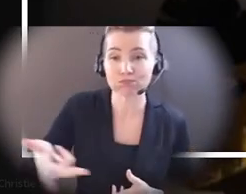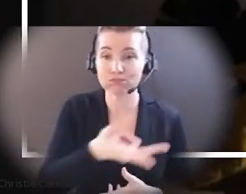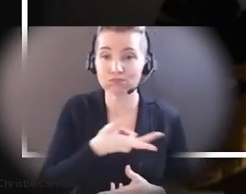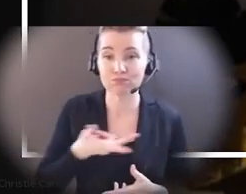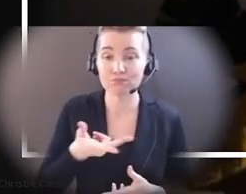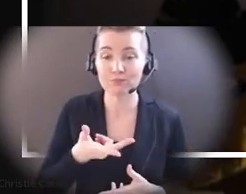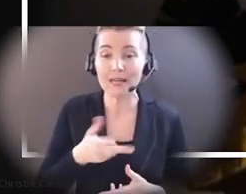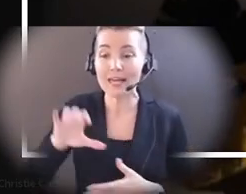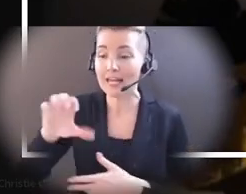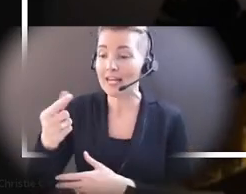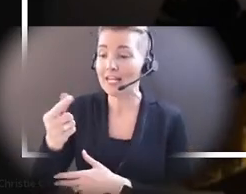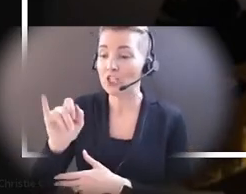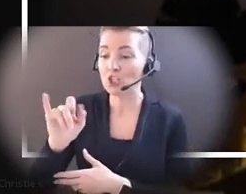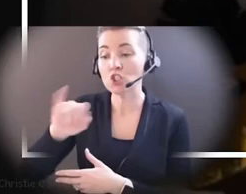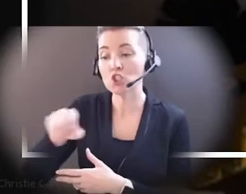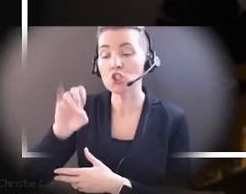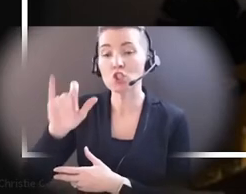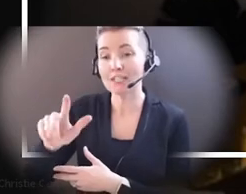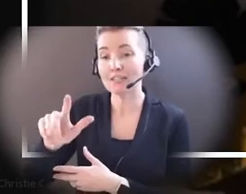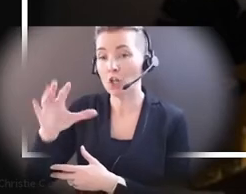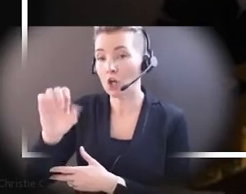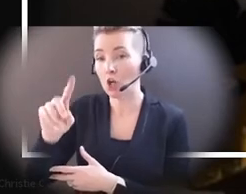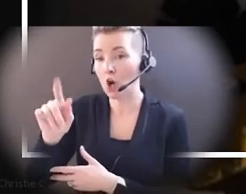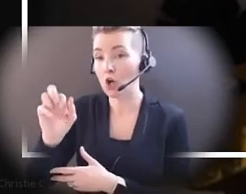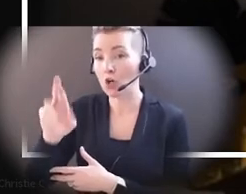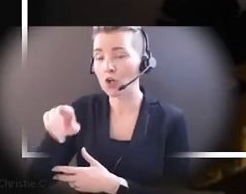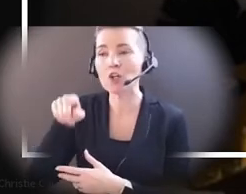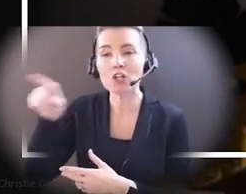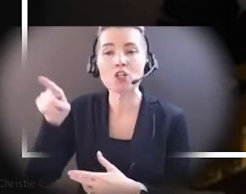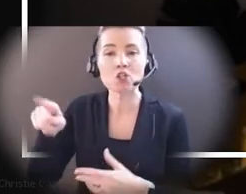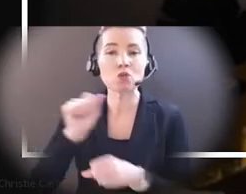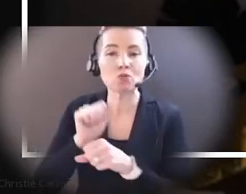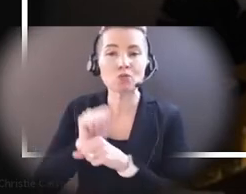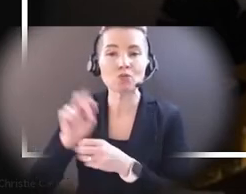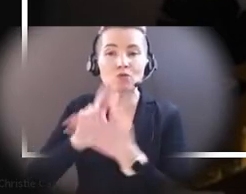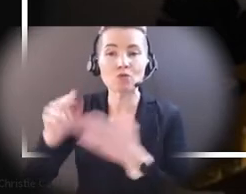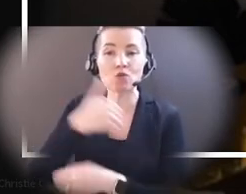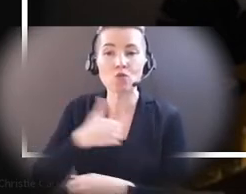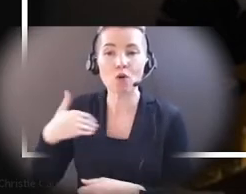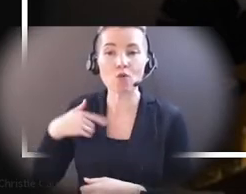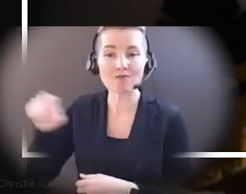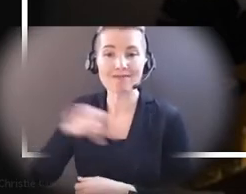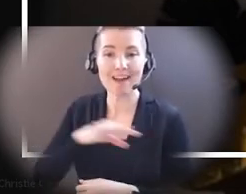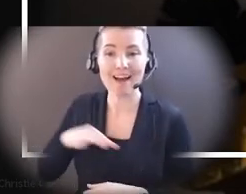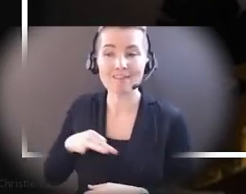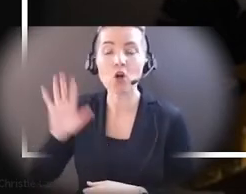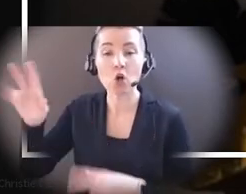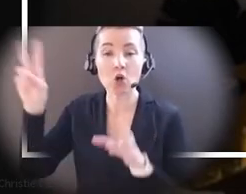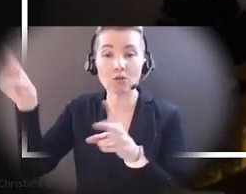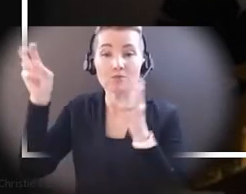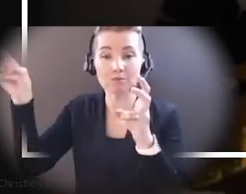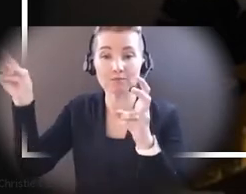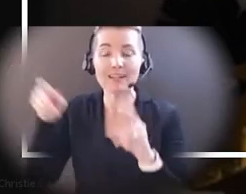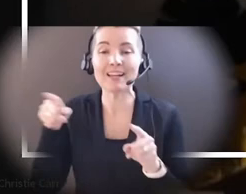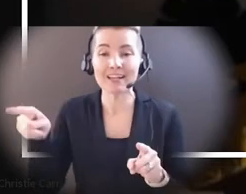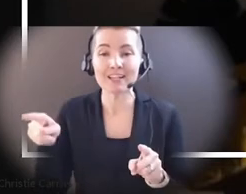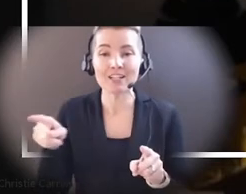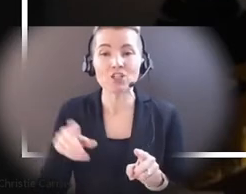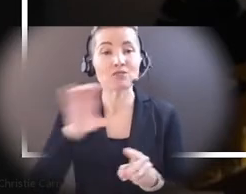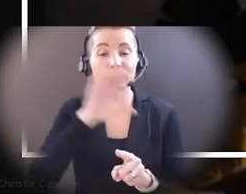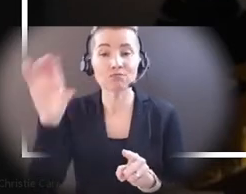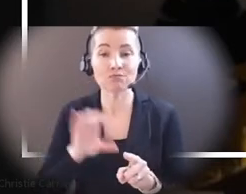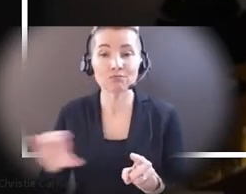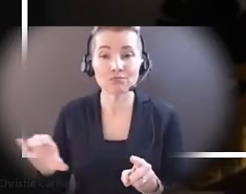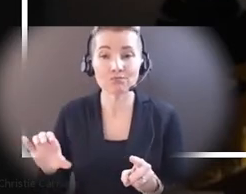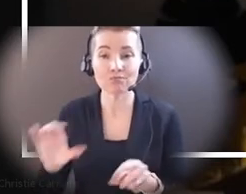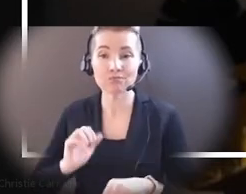by Jill Carter, an indigenous faculty member of the University of Toronto. Zoom has erected its